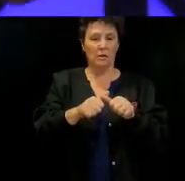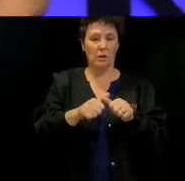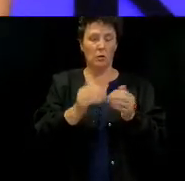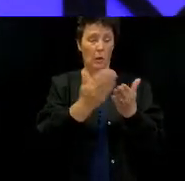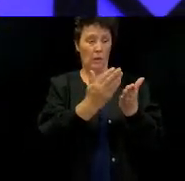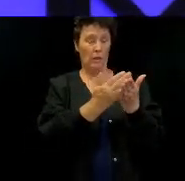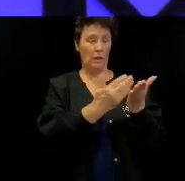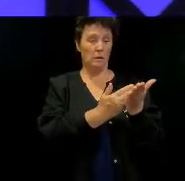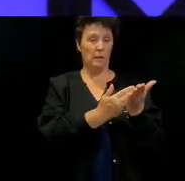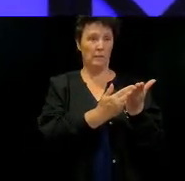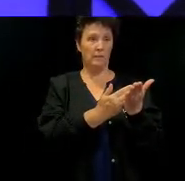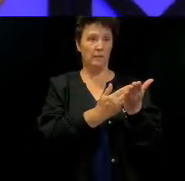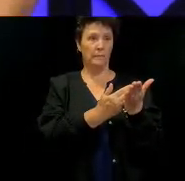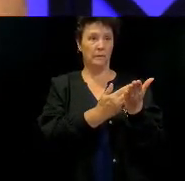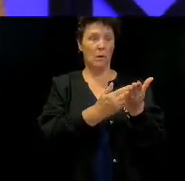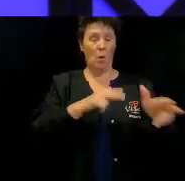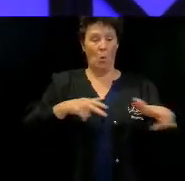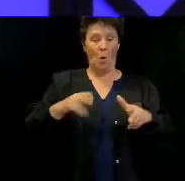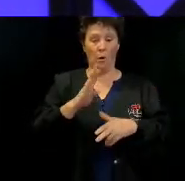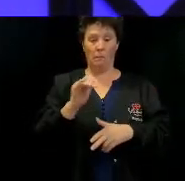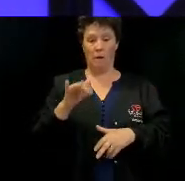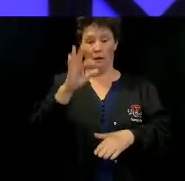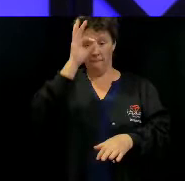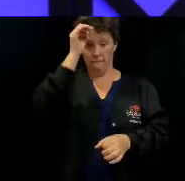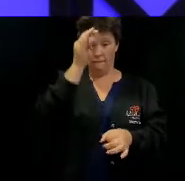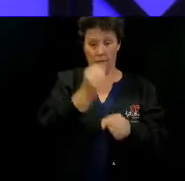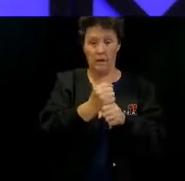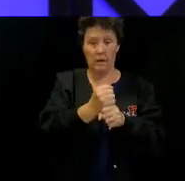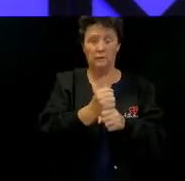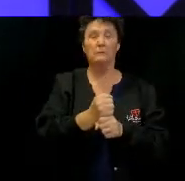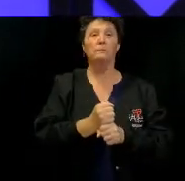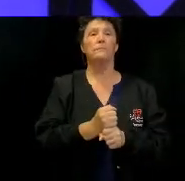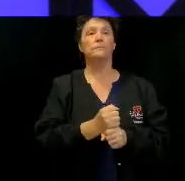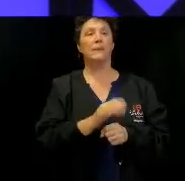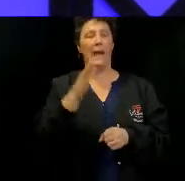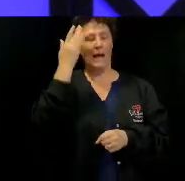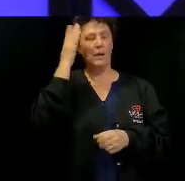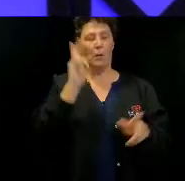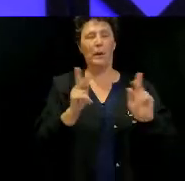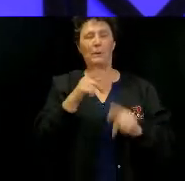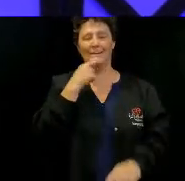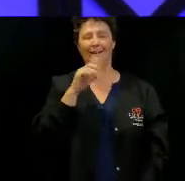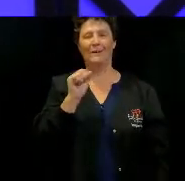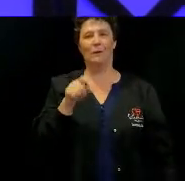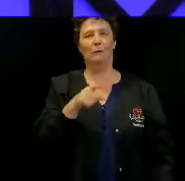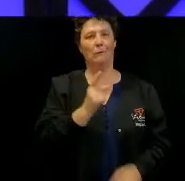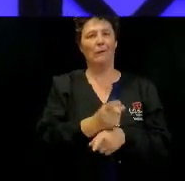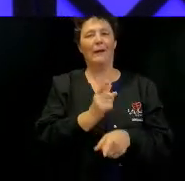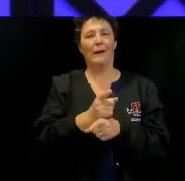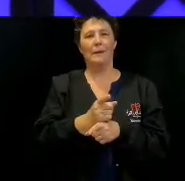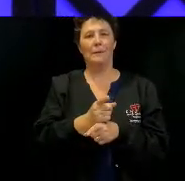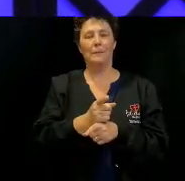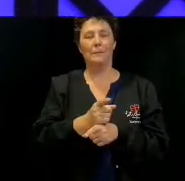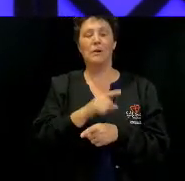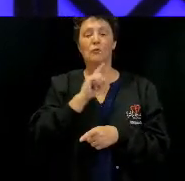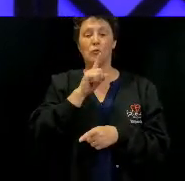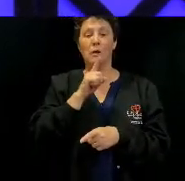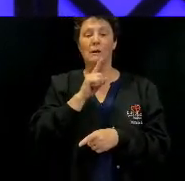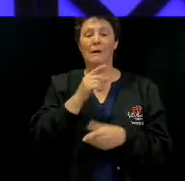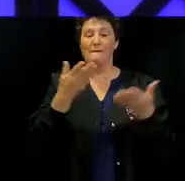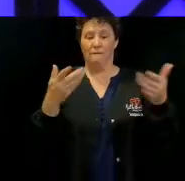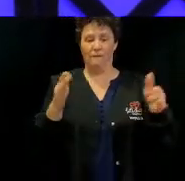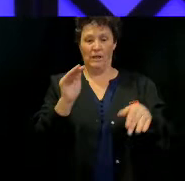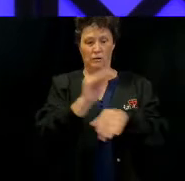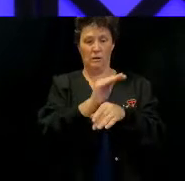plane tonight on walking by faith. And I know people are saying, yeah, right. But I am going to land the plane, and